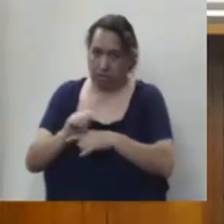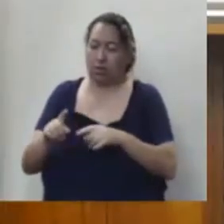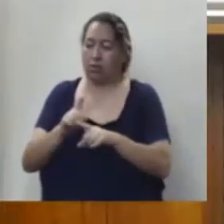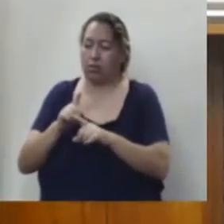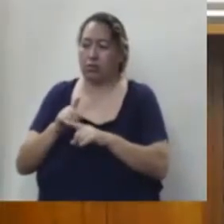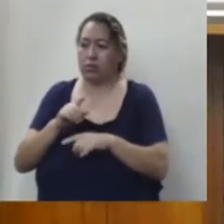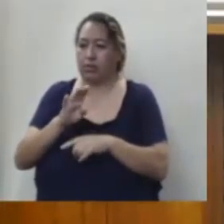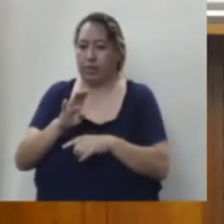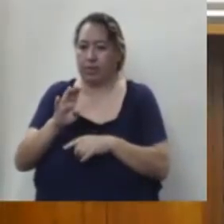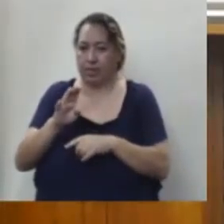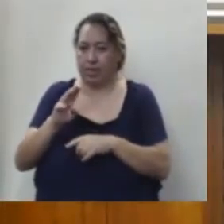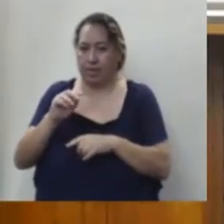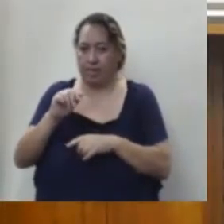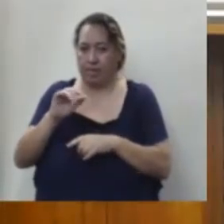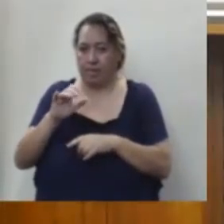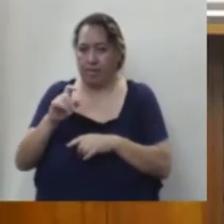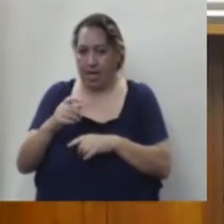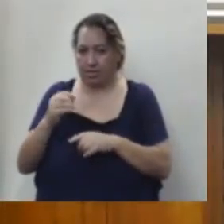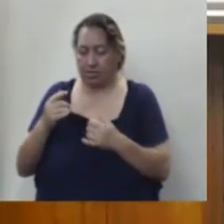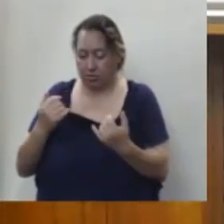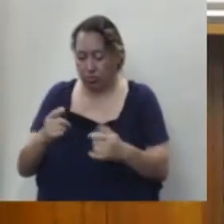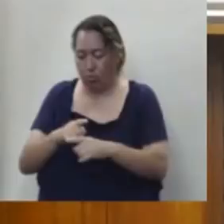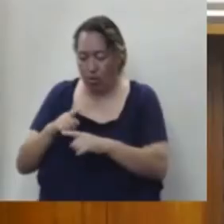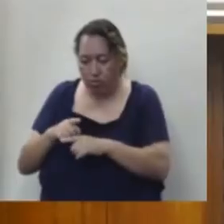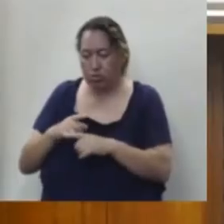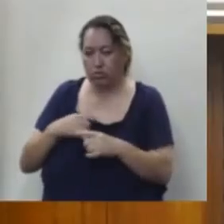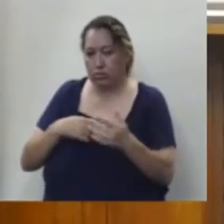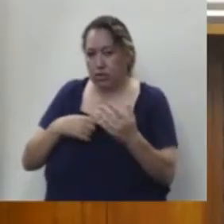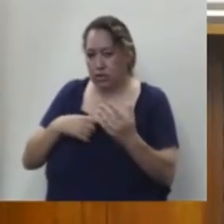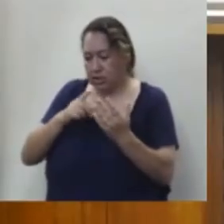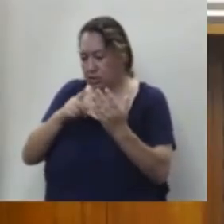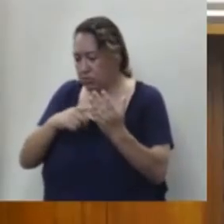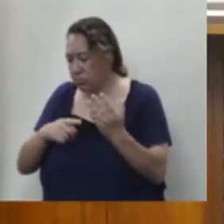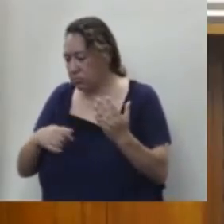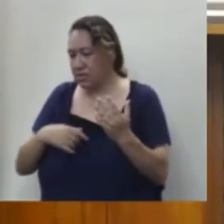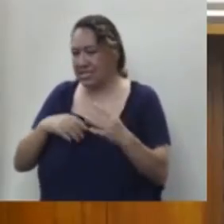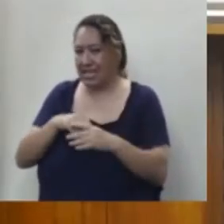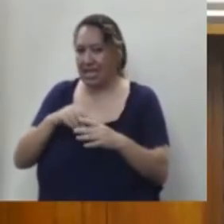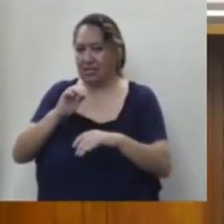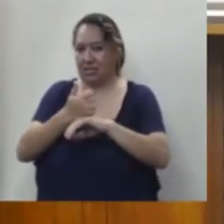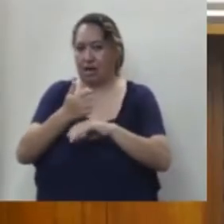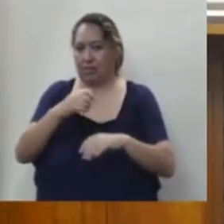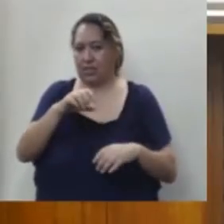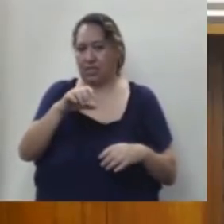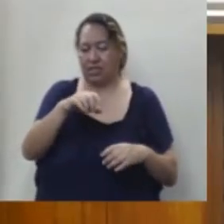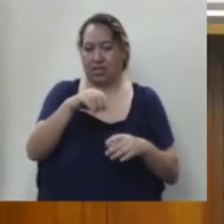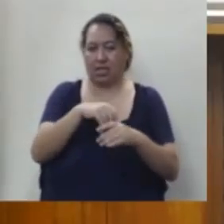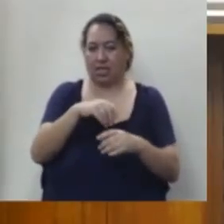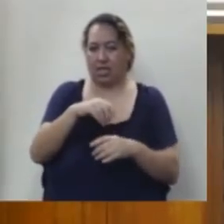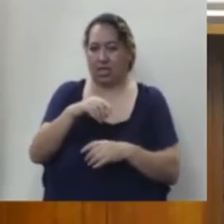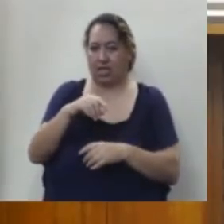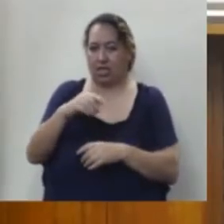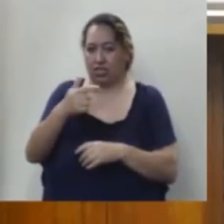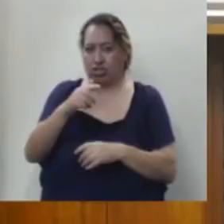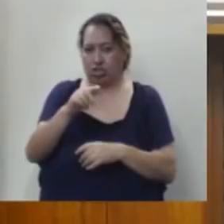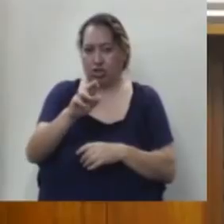is getting calibrated at the Guam Regional Medical City. And so our test capacity is increasing. Now, it is